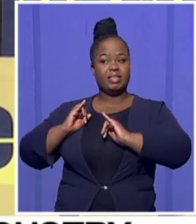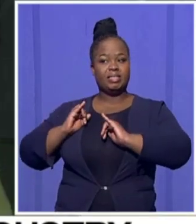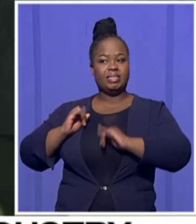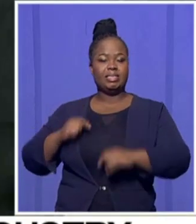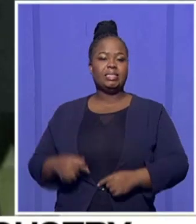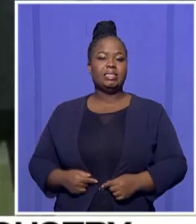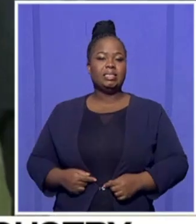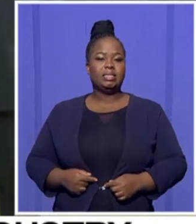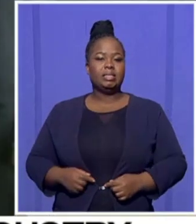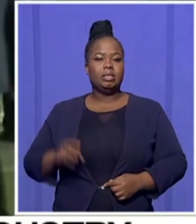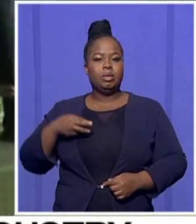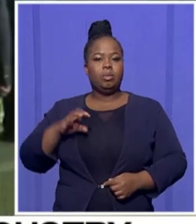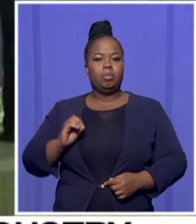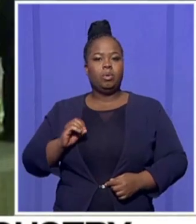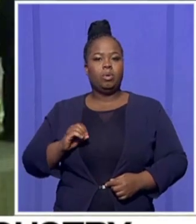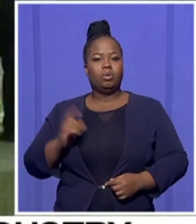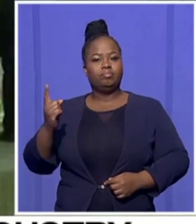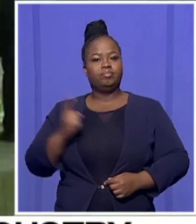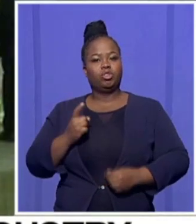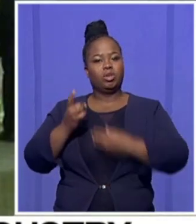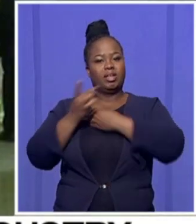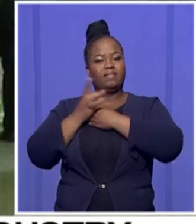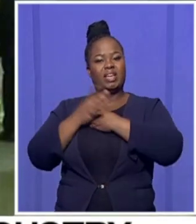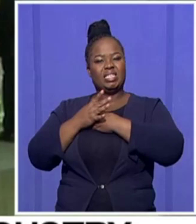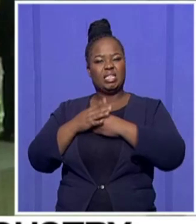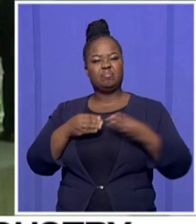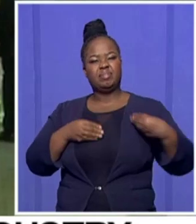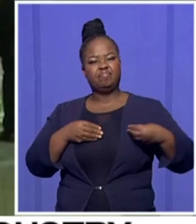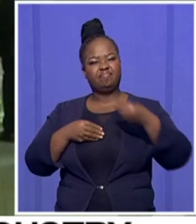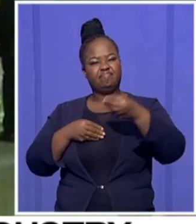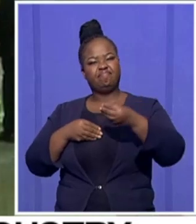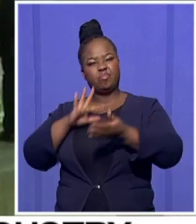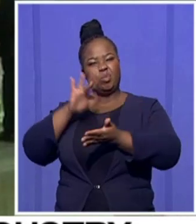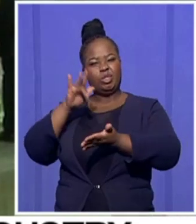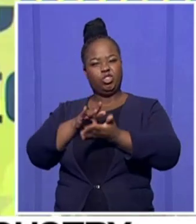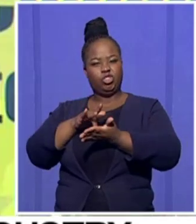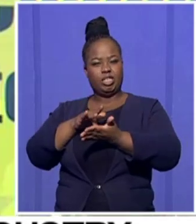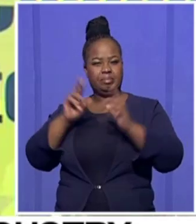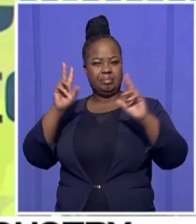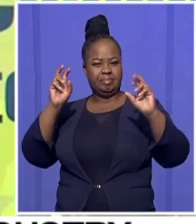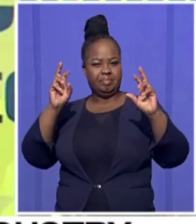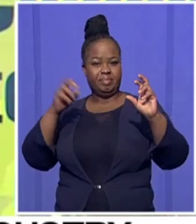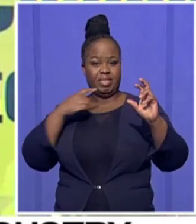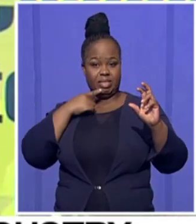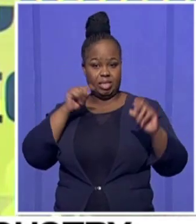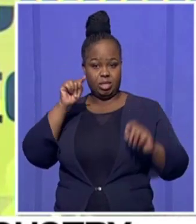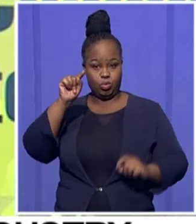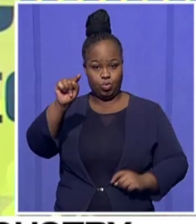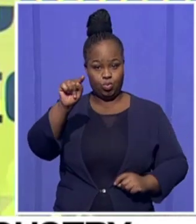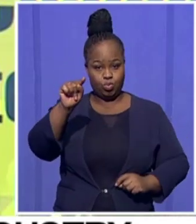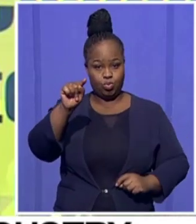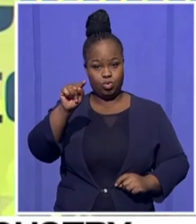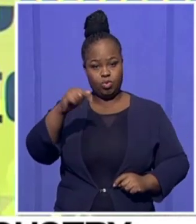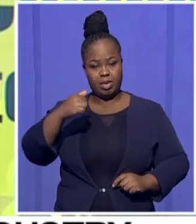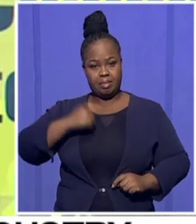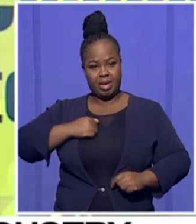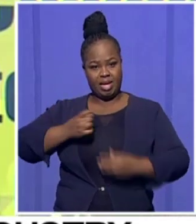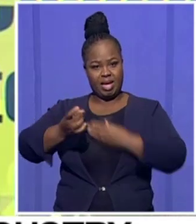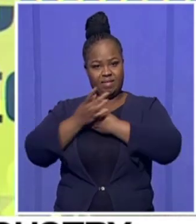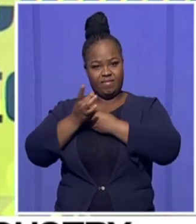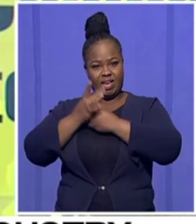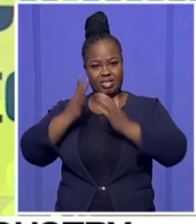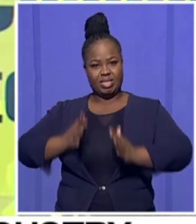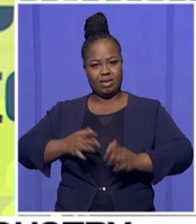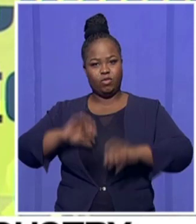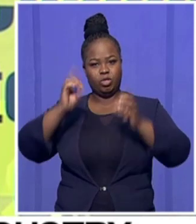my advisor, I gave him a title, and I said, Mpho, you are going to be my advisor for